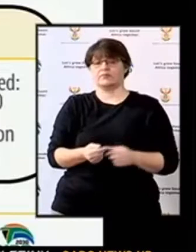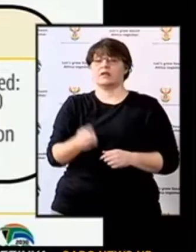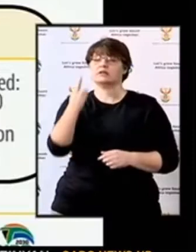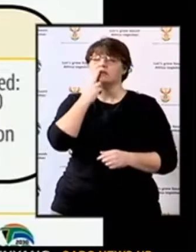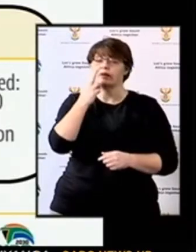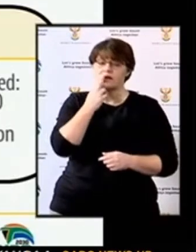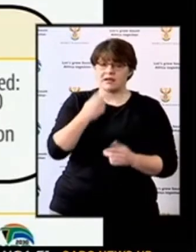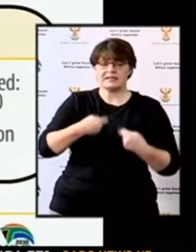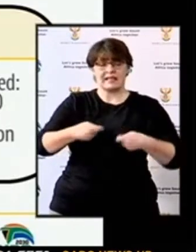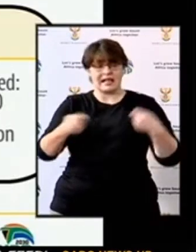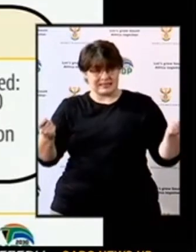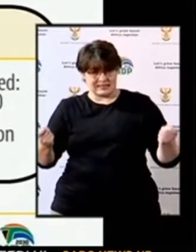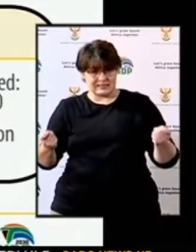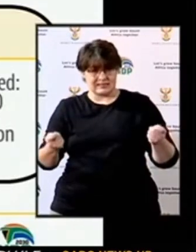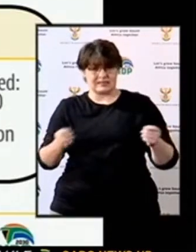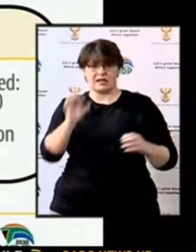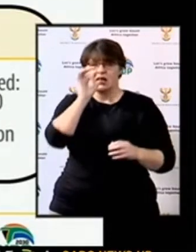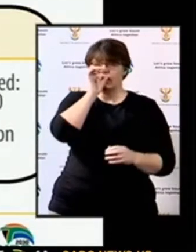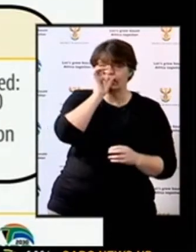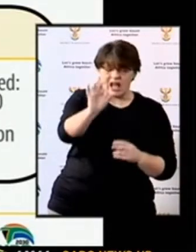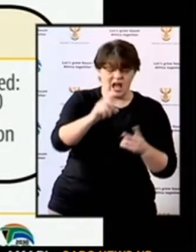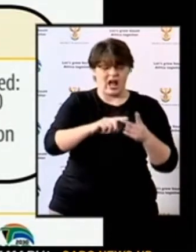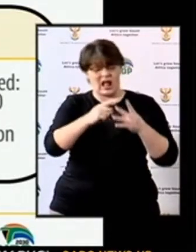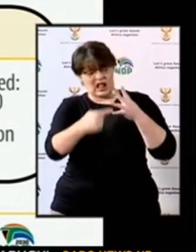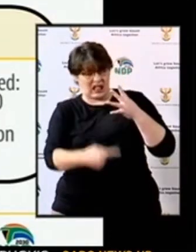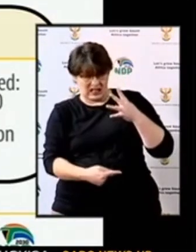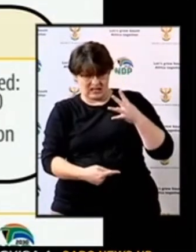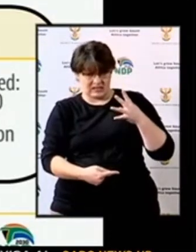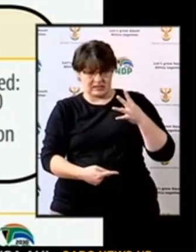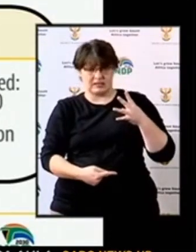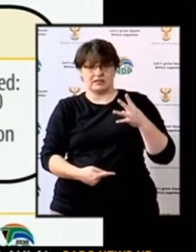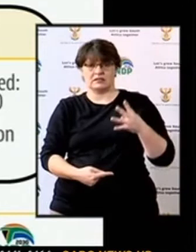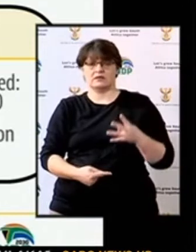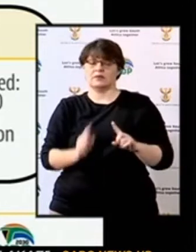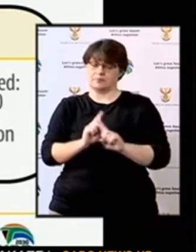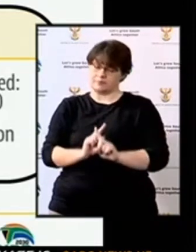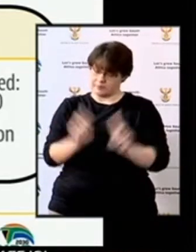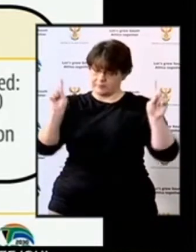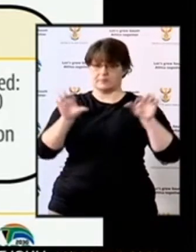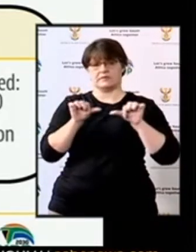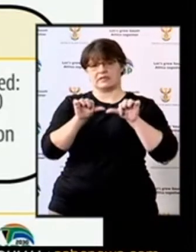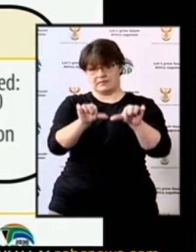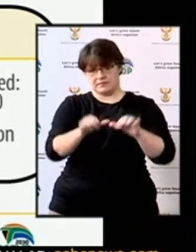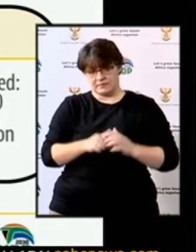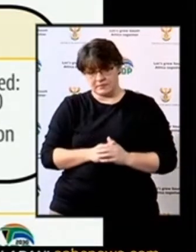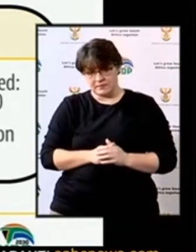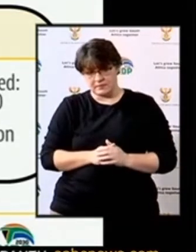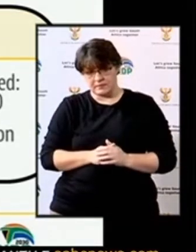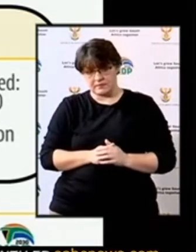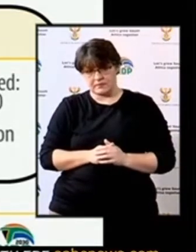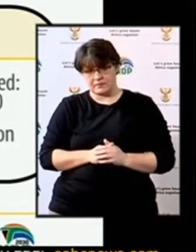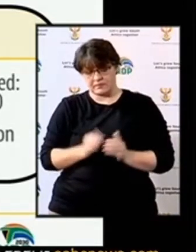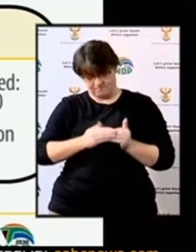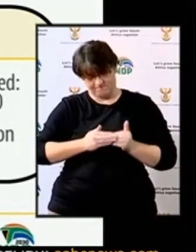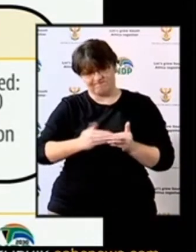products, e-cigarettes, and related products remain prohibited for this